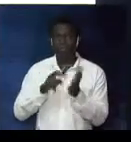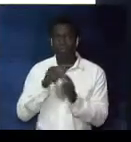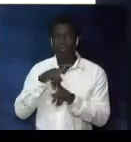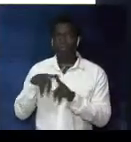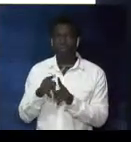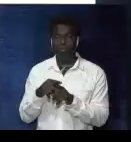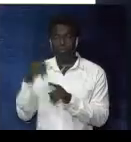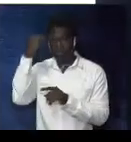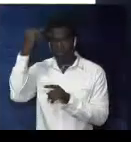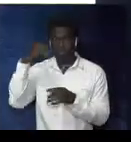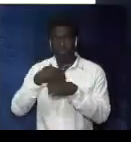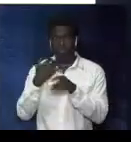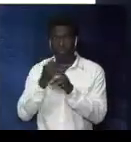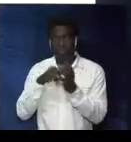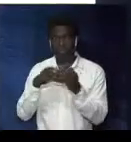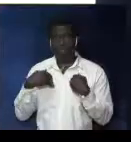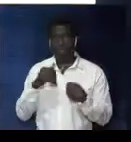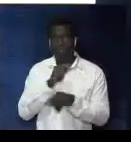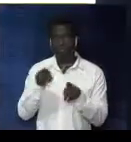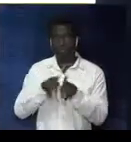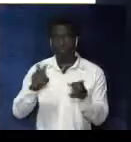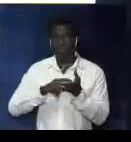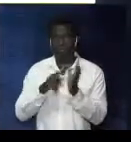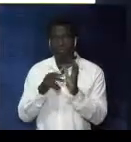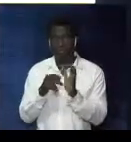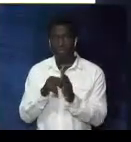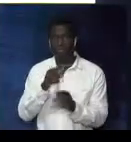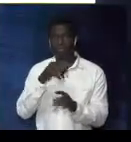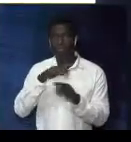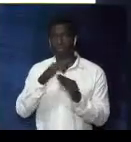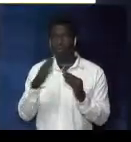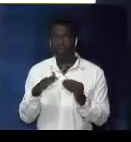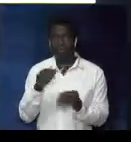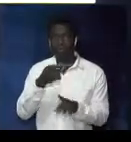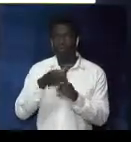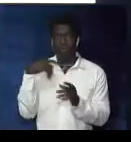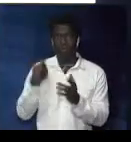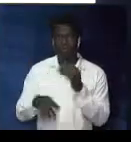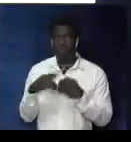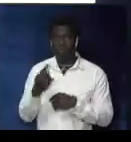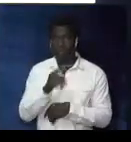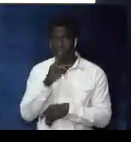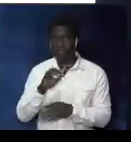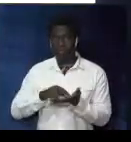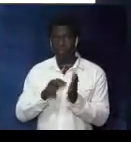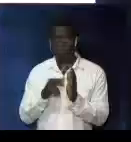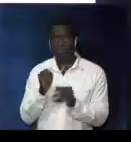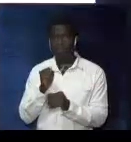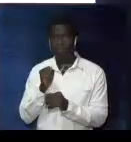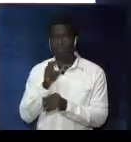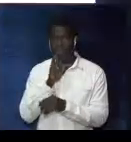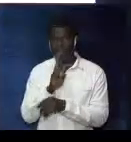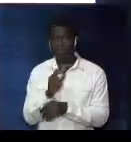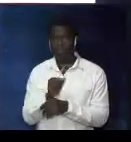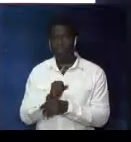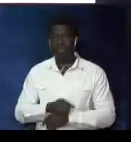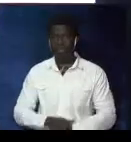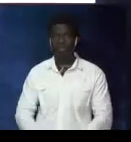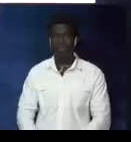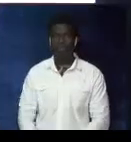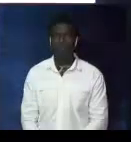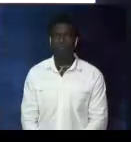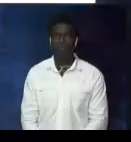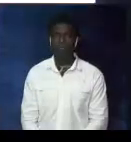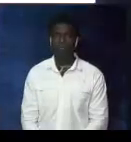idiom makes it have a different meaning entirely from what the original meanings are.